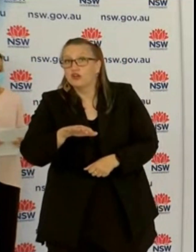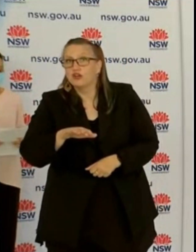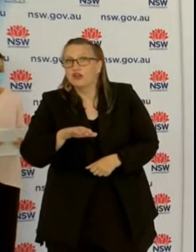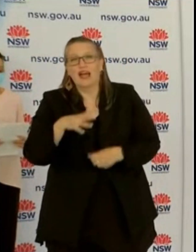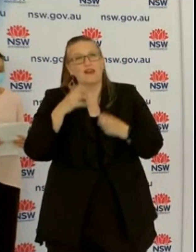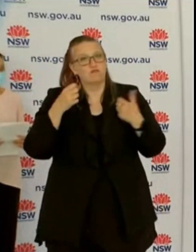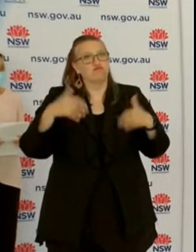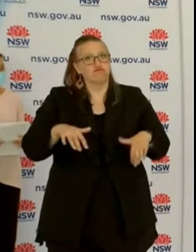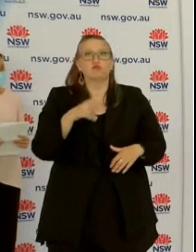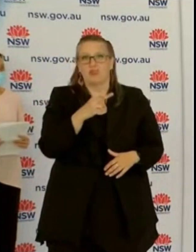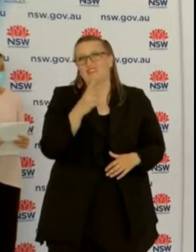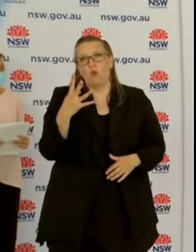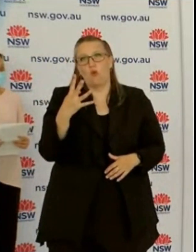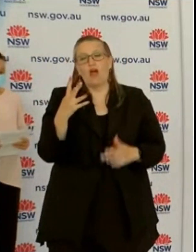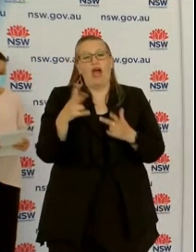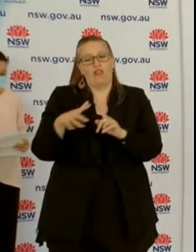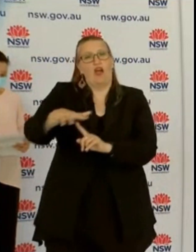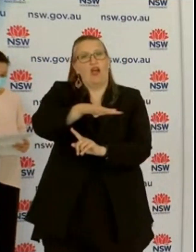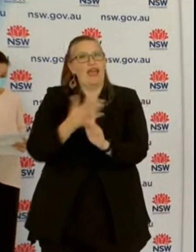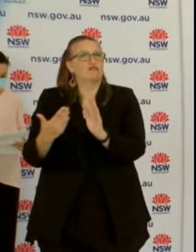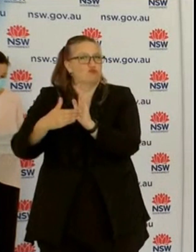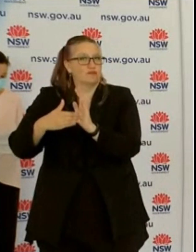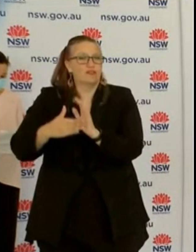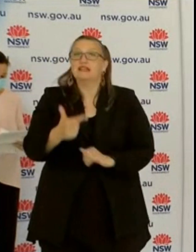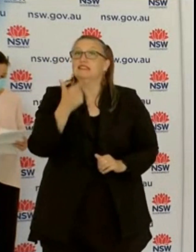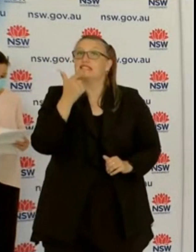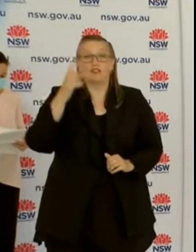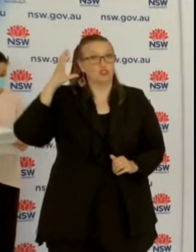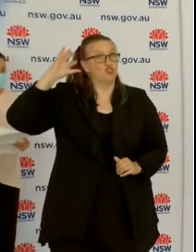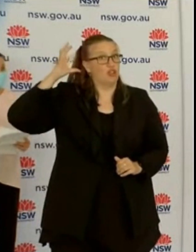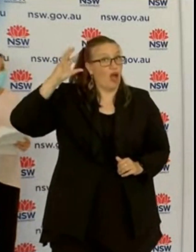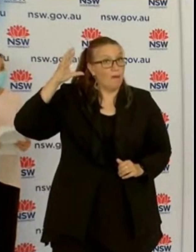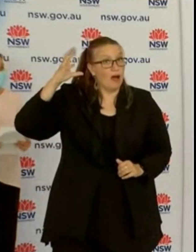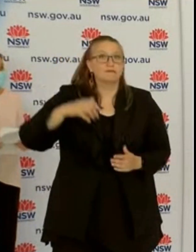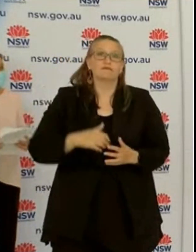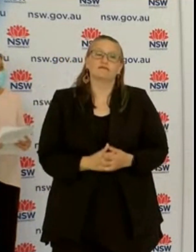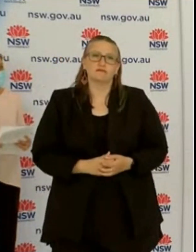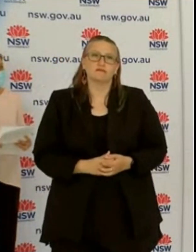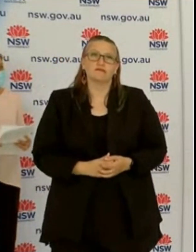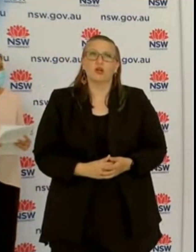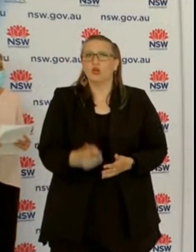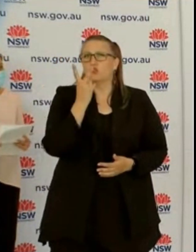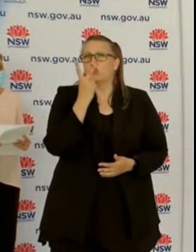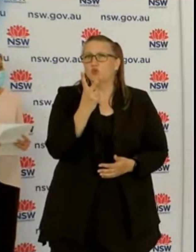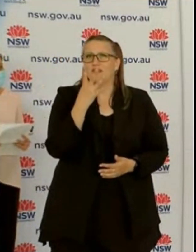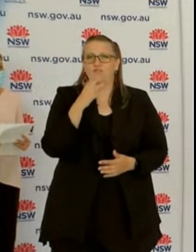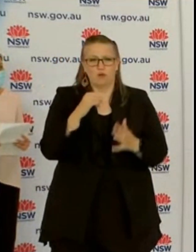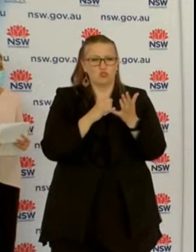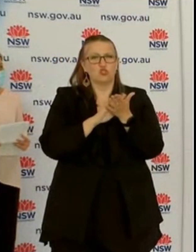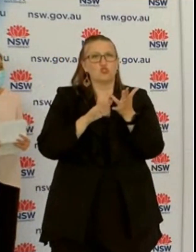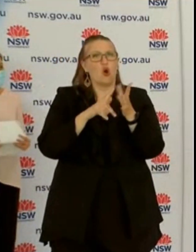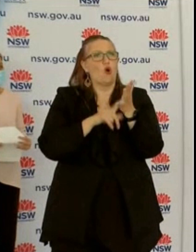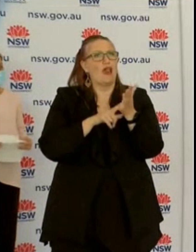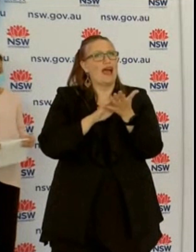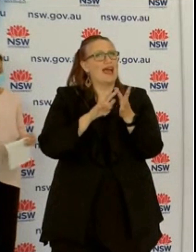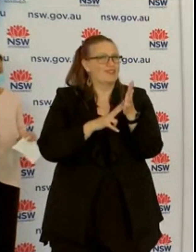cases were in the Wollongong local government area, 7 cases in the Shellharbour local government area, 2 cases from the Shoalhaven